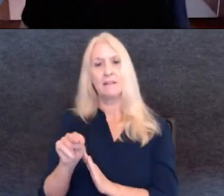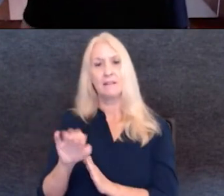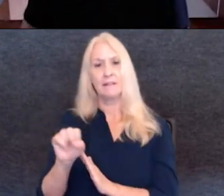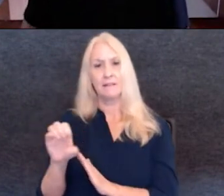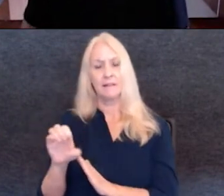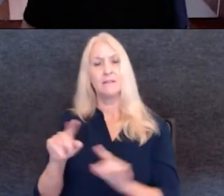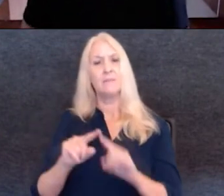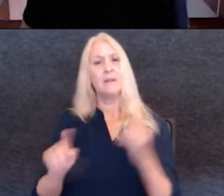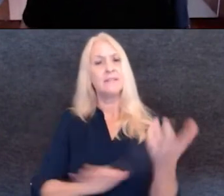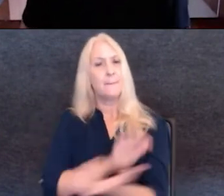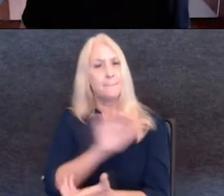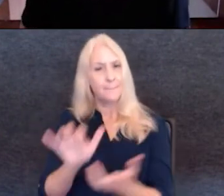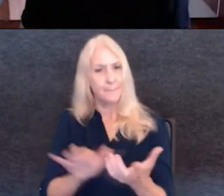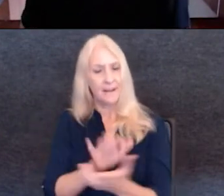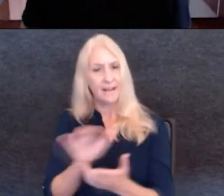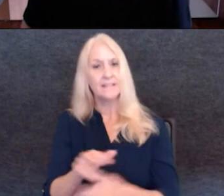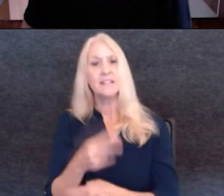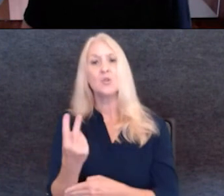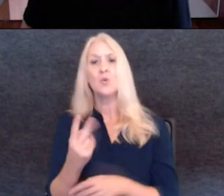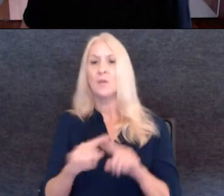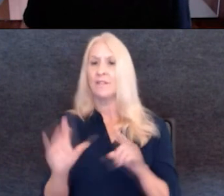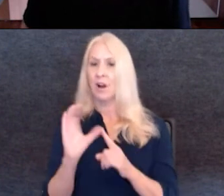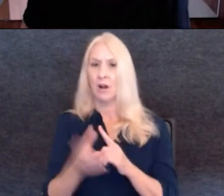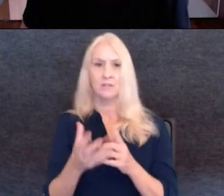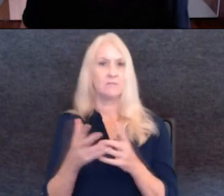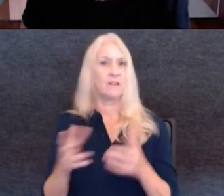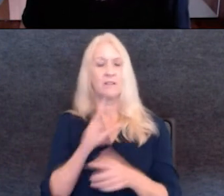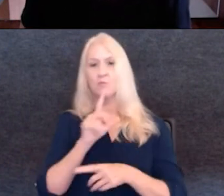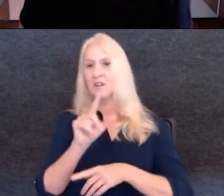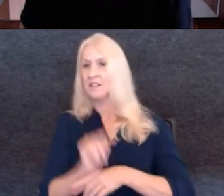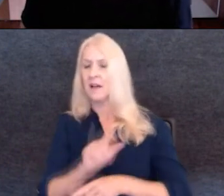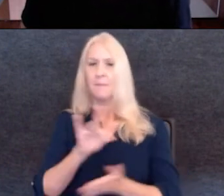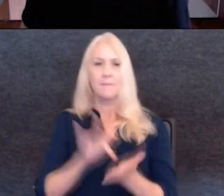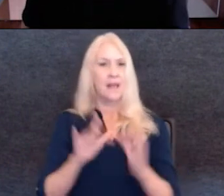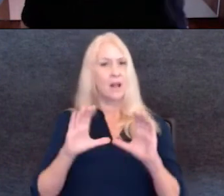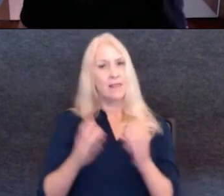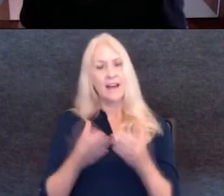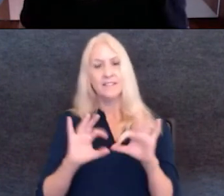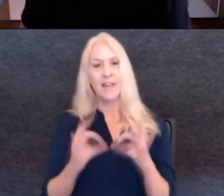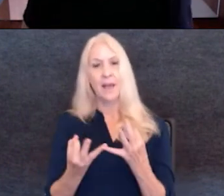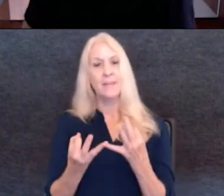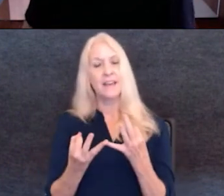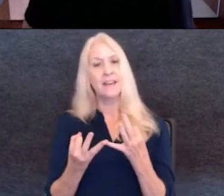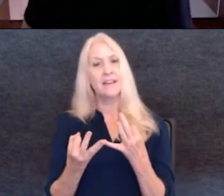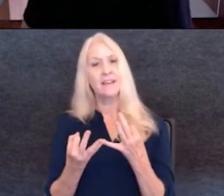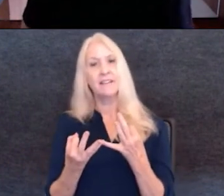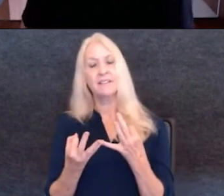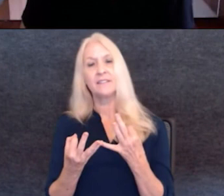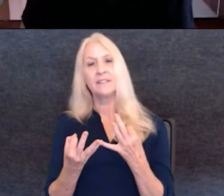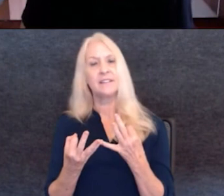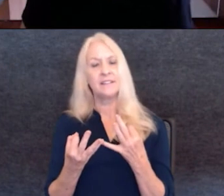mix of cultures where they were very traditional. We were a middle class family based on downtown.